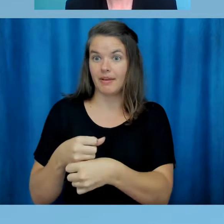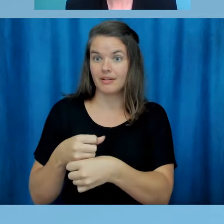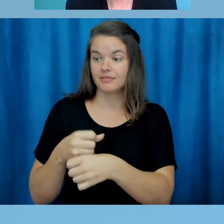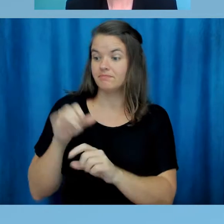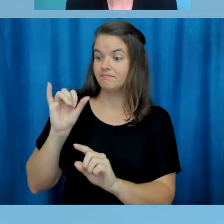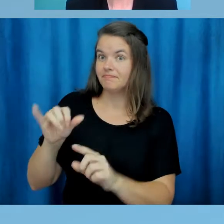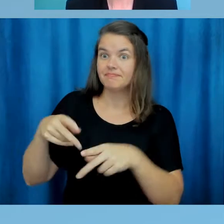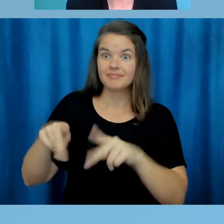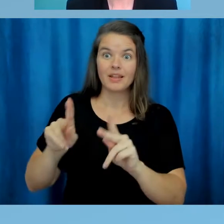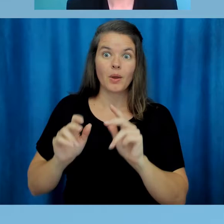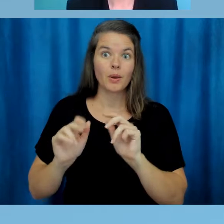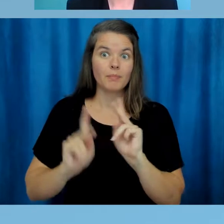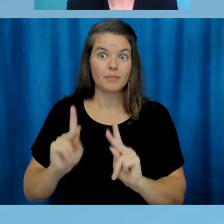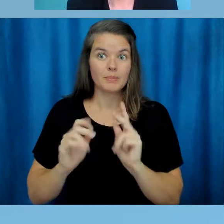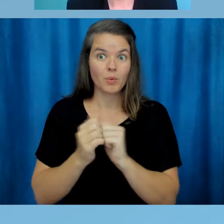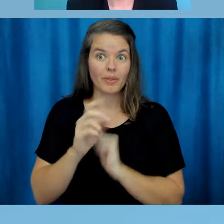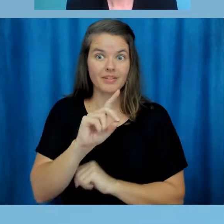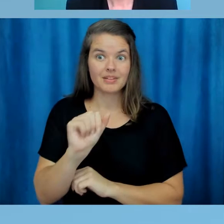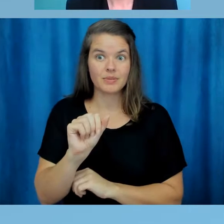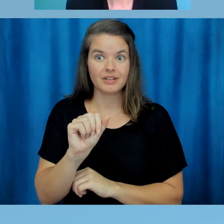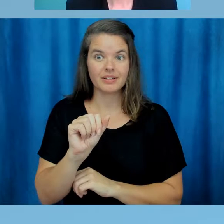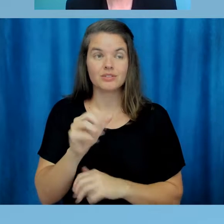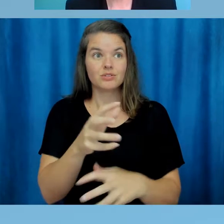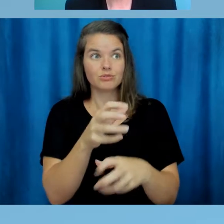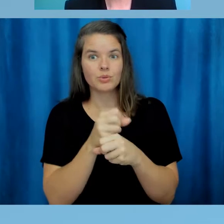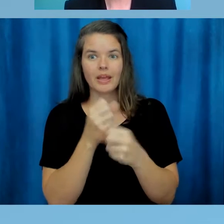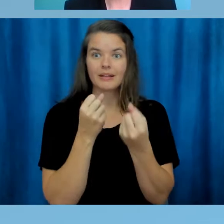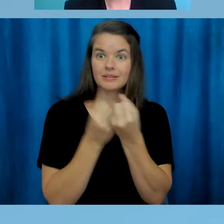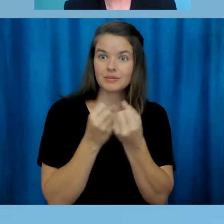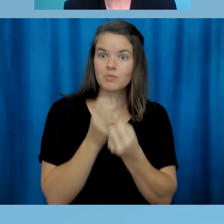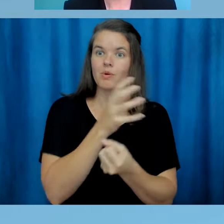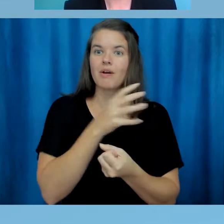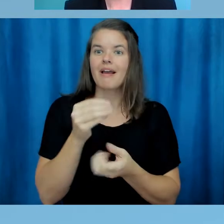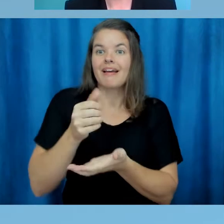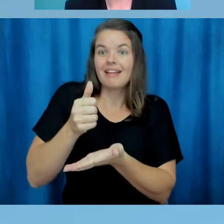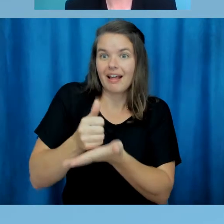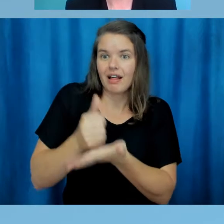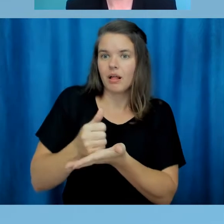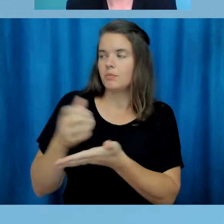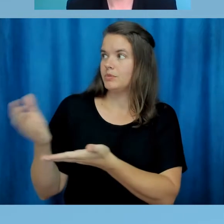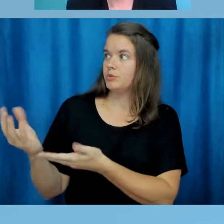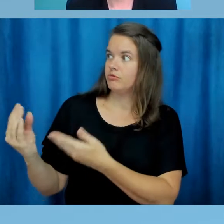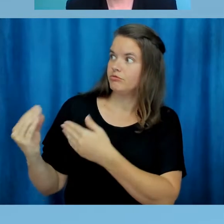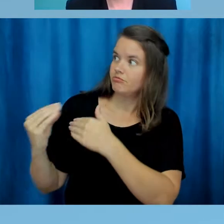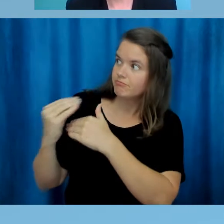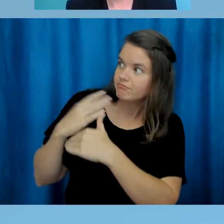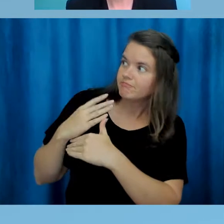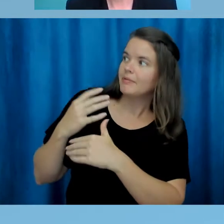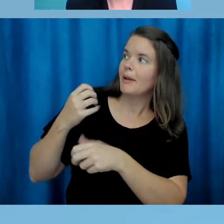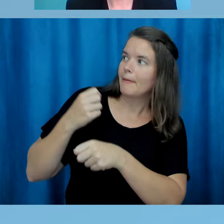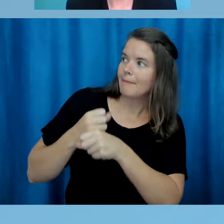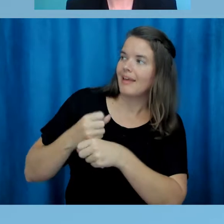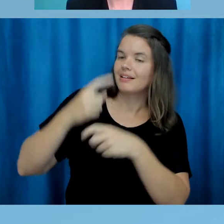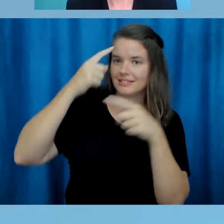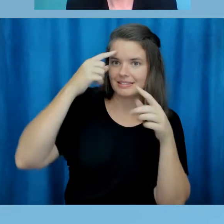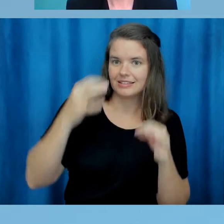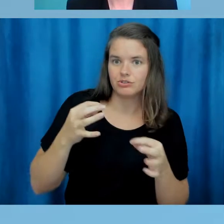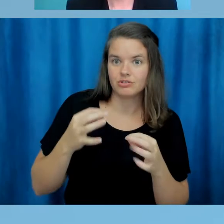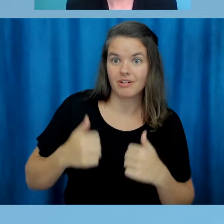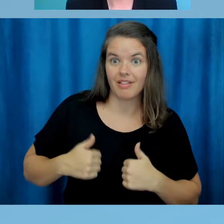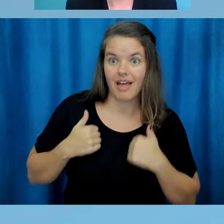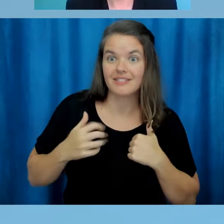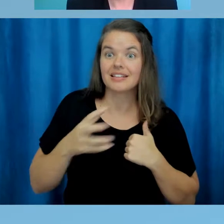this enables people with disabilities to get support and help for making decisions in their lives, and